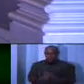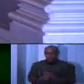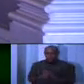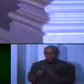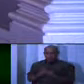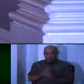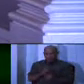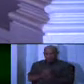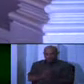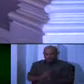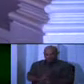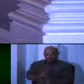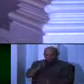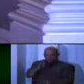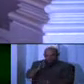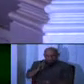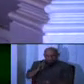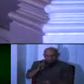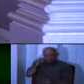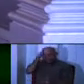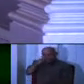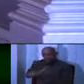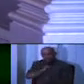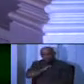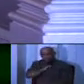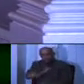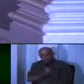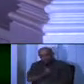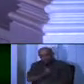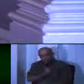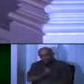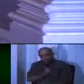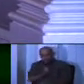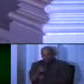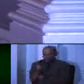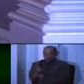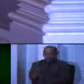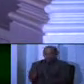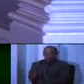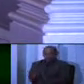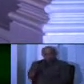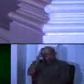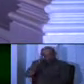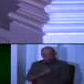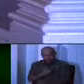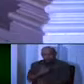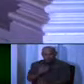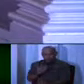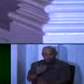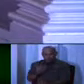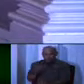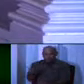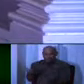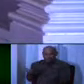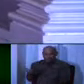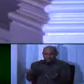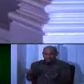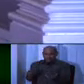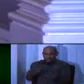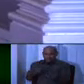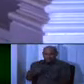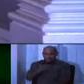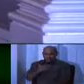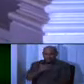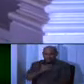the Holy Spirit. And her husband Joseph, being a just man and unwilling to put her to shame, resolved to divorce